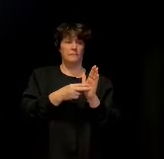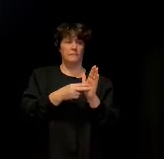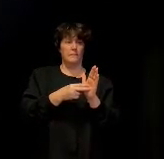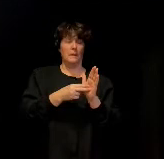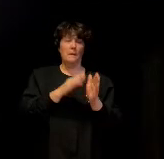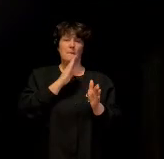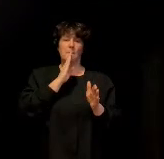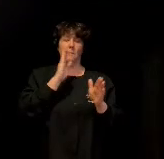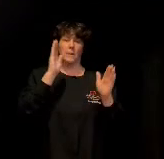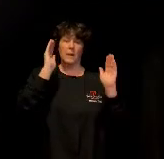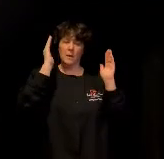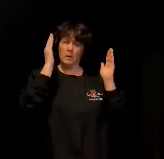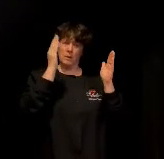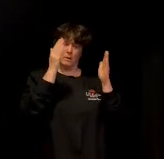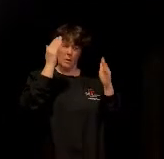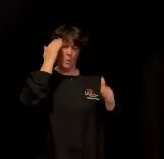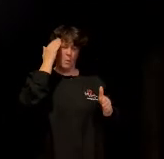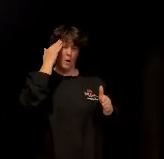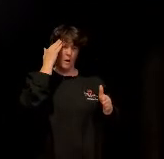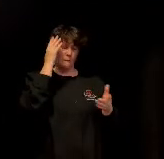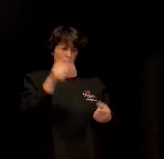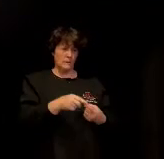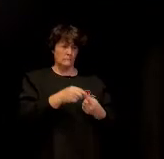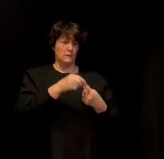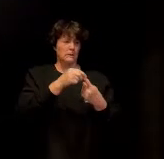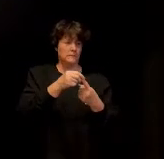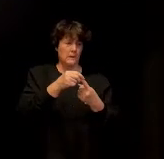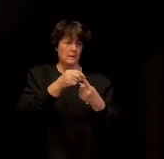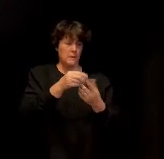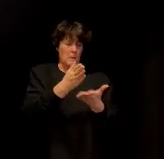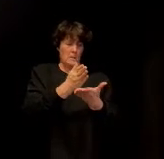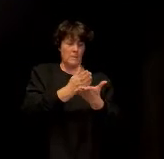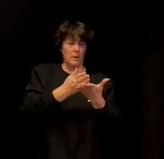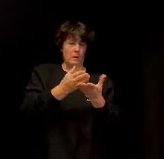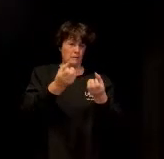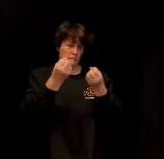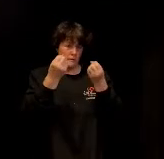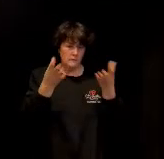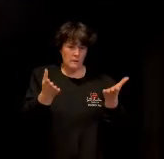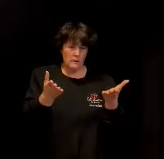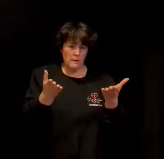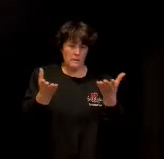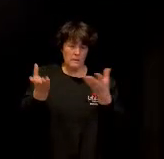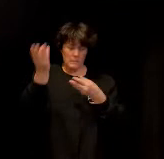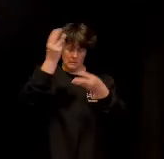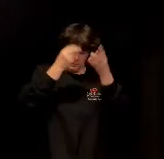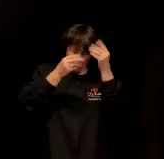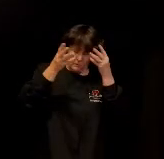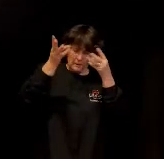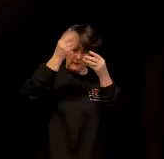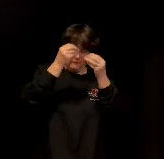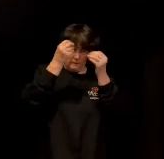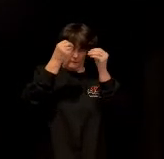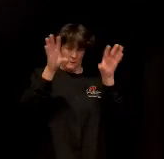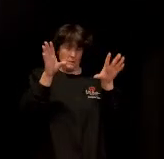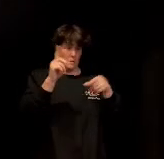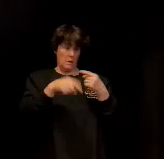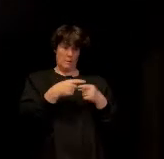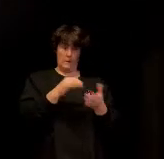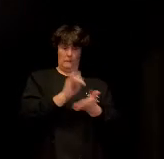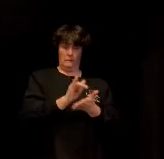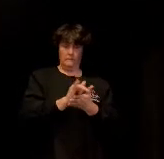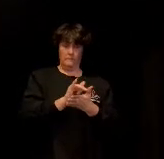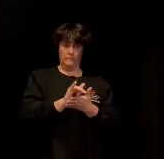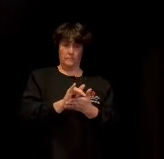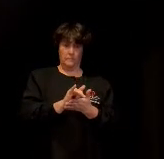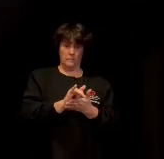aware of a fact or specific piece of information, to possess knowledge or information about. That you can